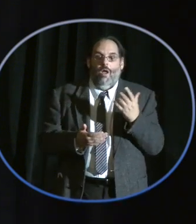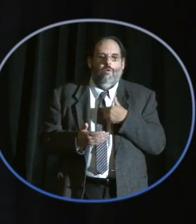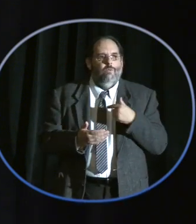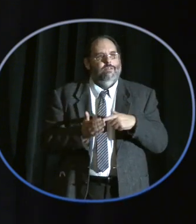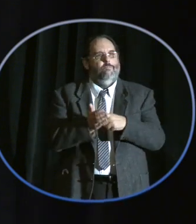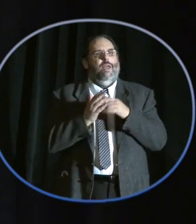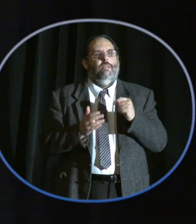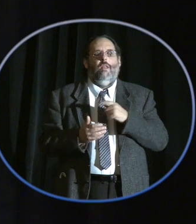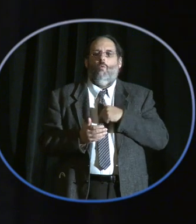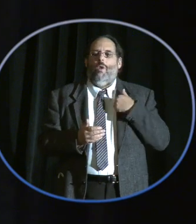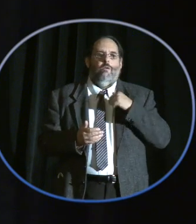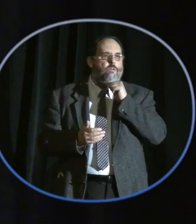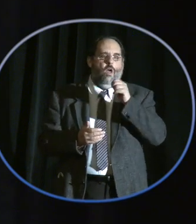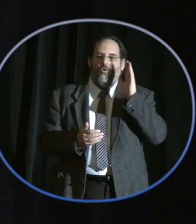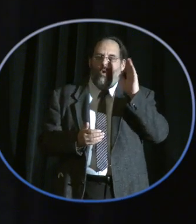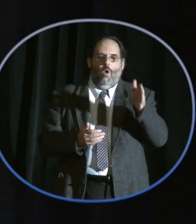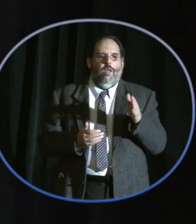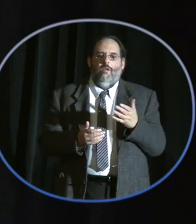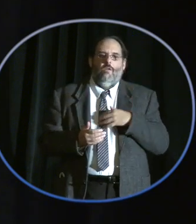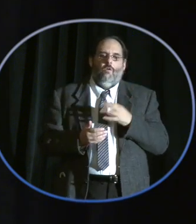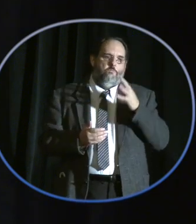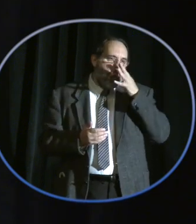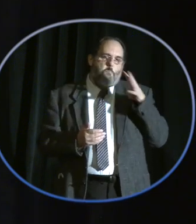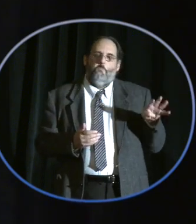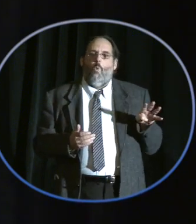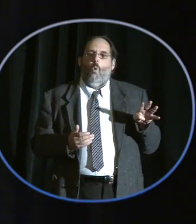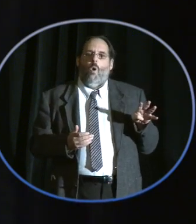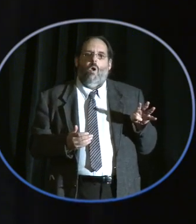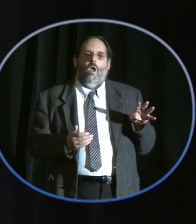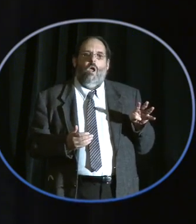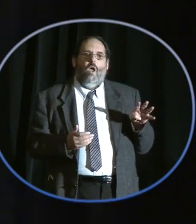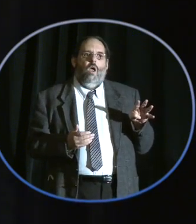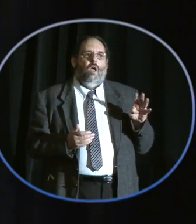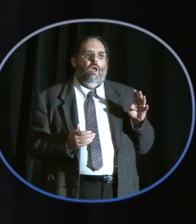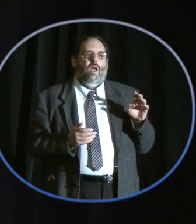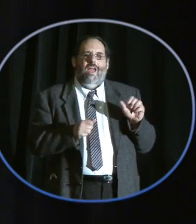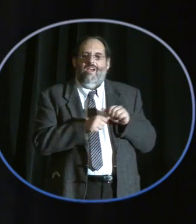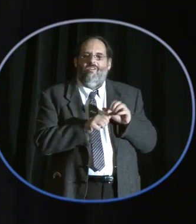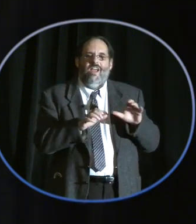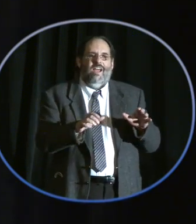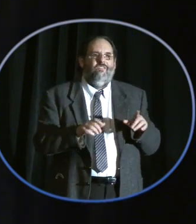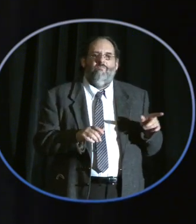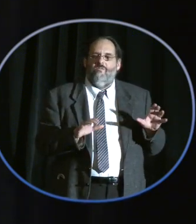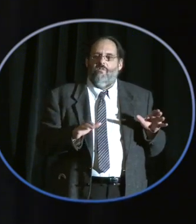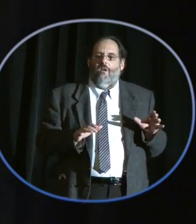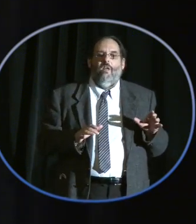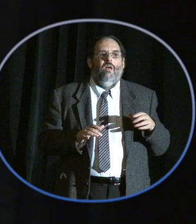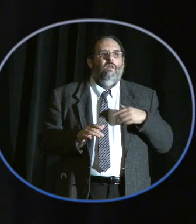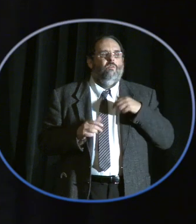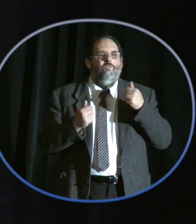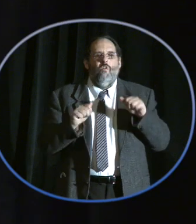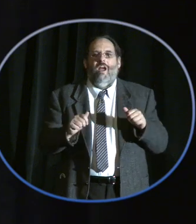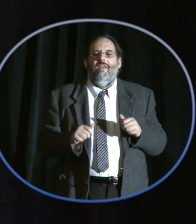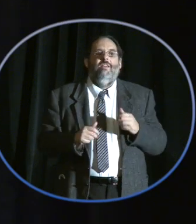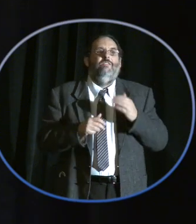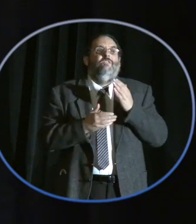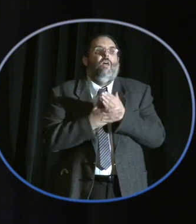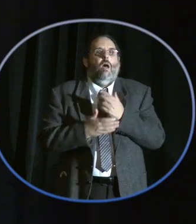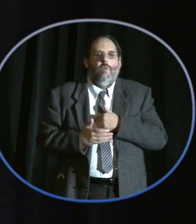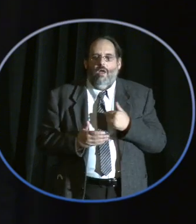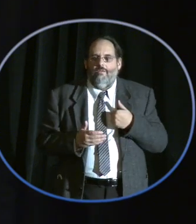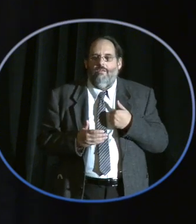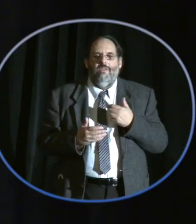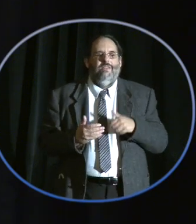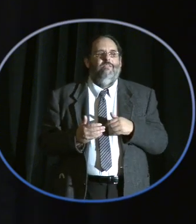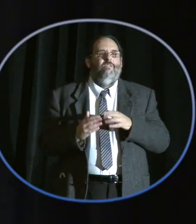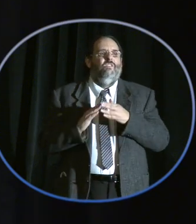demand it, and we are not going to turn a blind eye to any and every action that's being taken that will try to keep us in